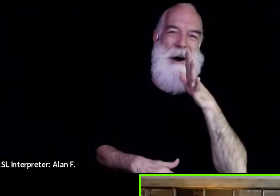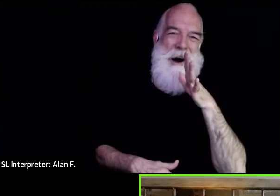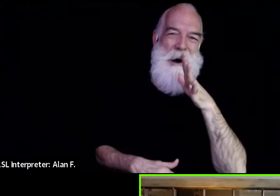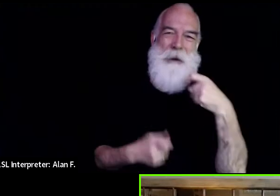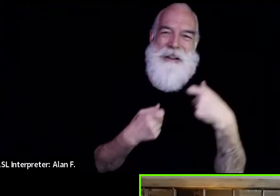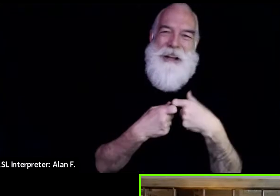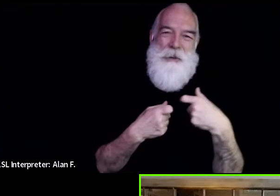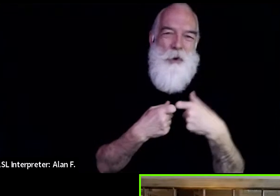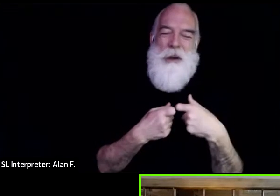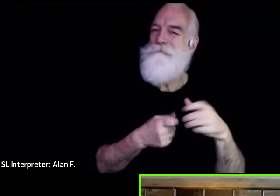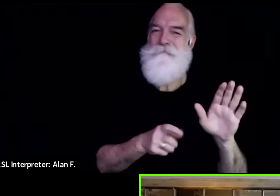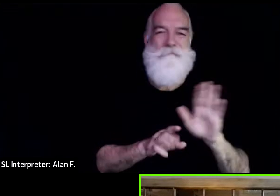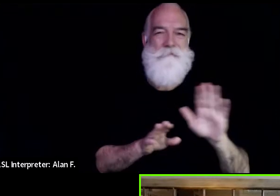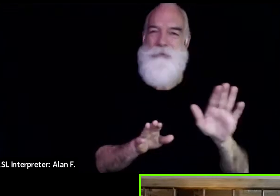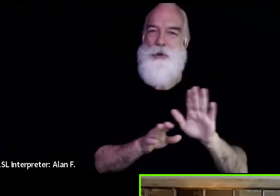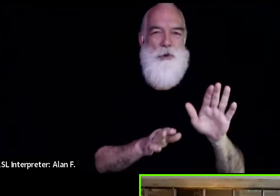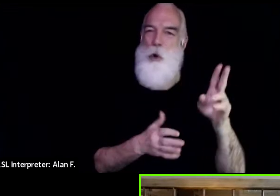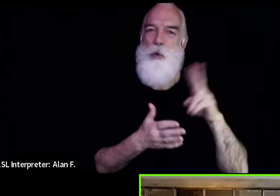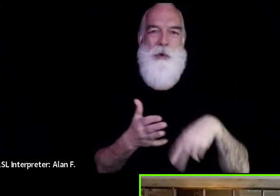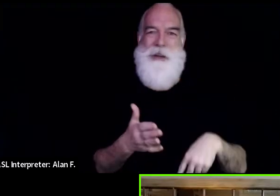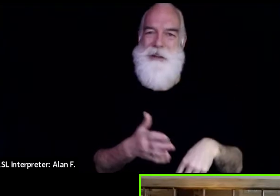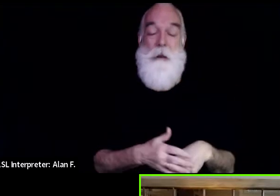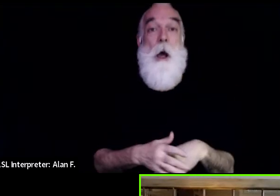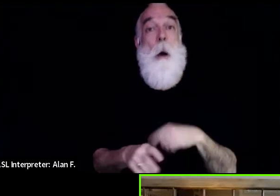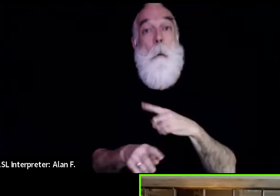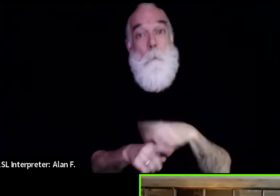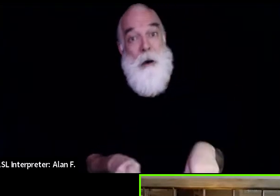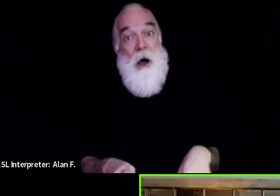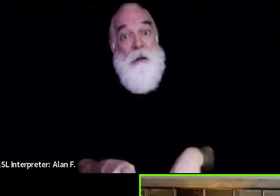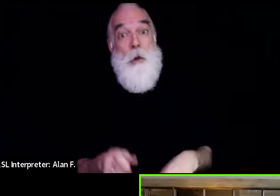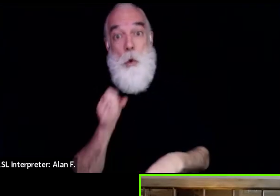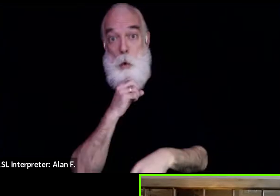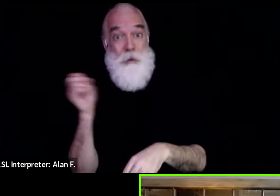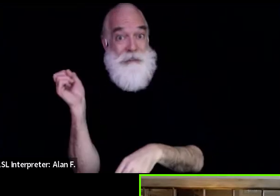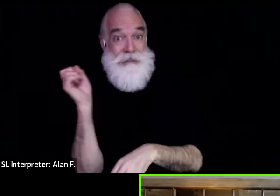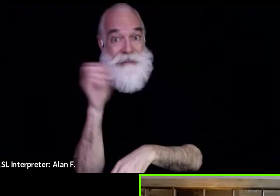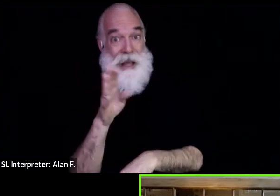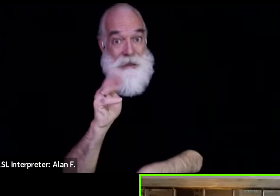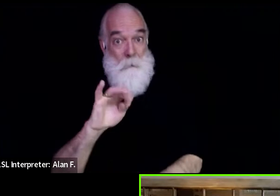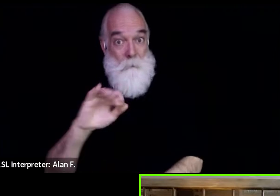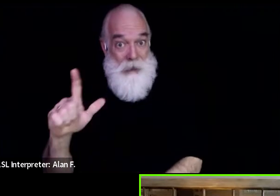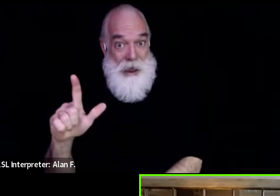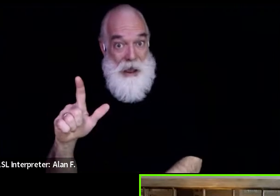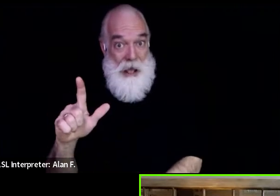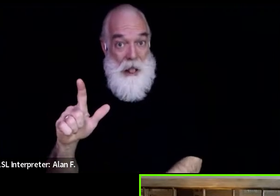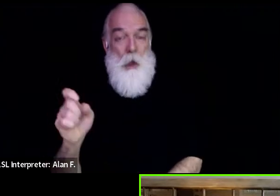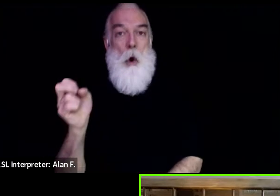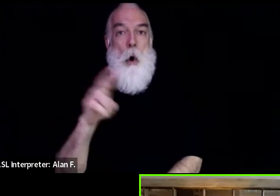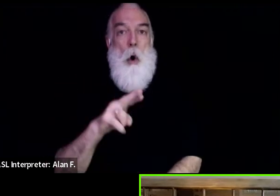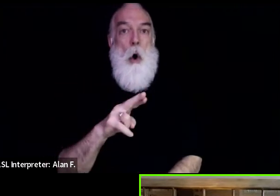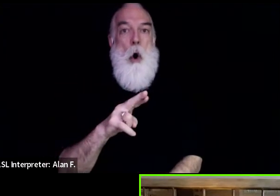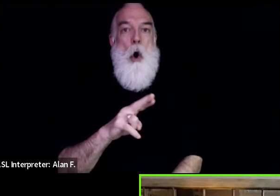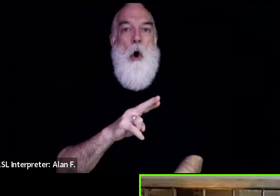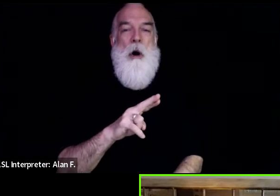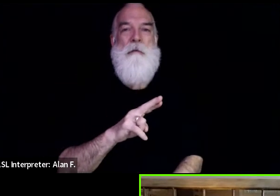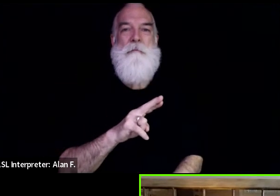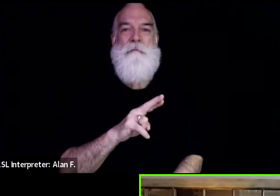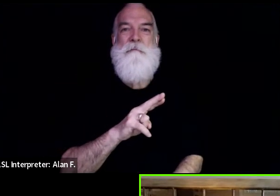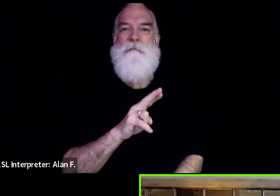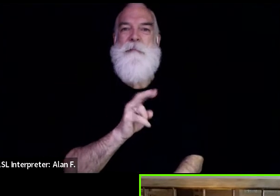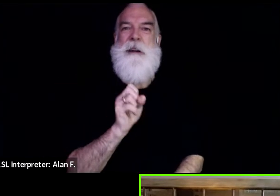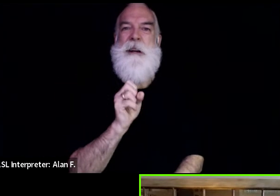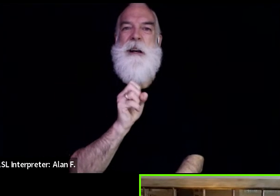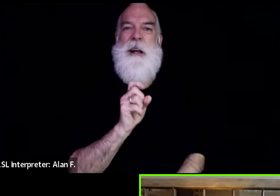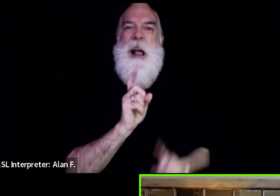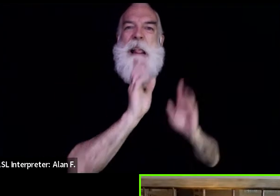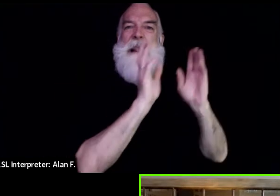get it. But if you come and you put it in her mailbox or you leave it in her door, she might fill it out and send it back. So I